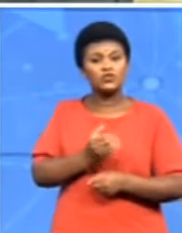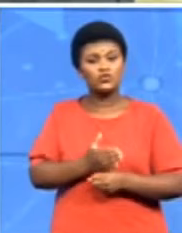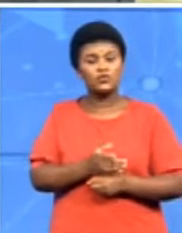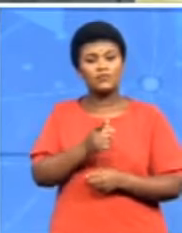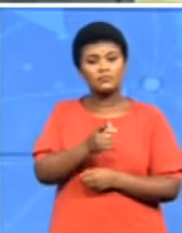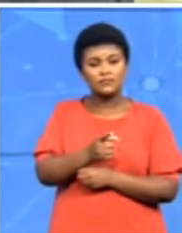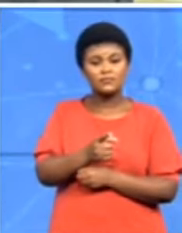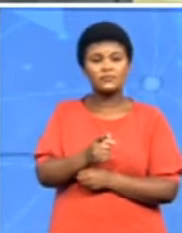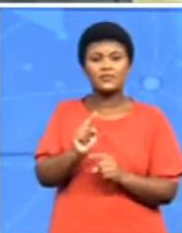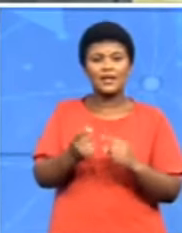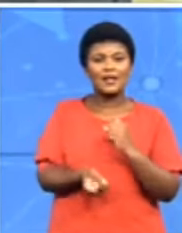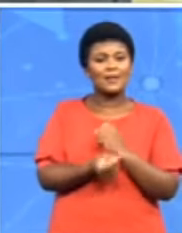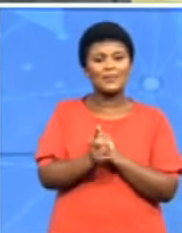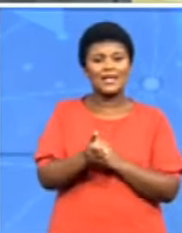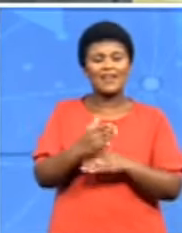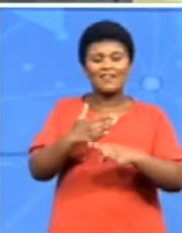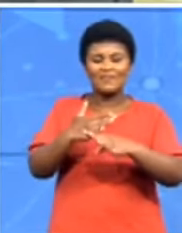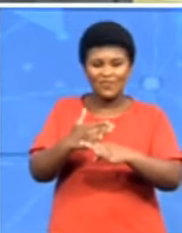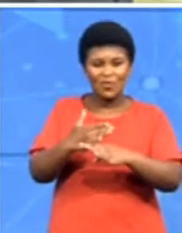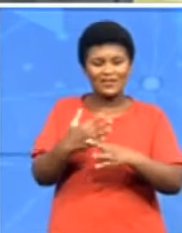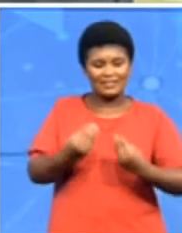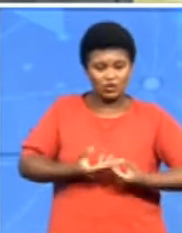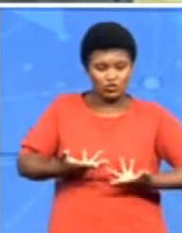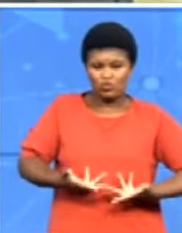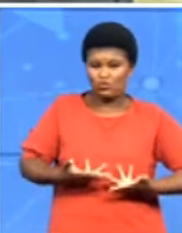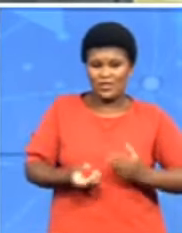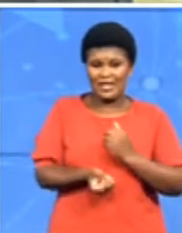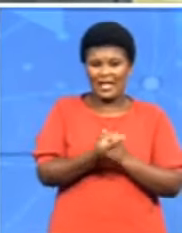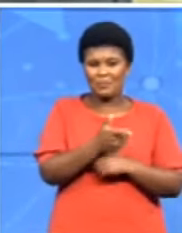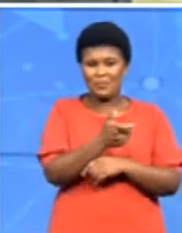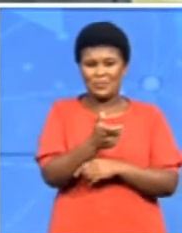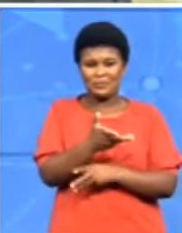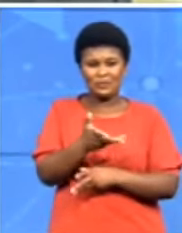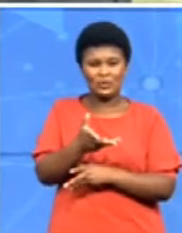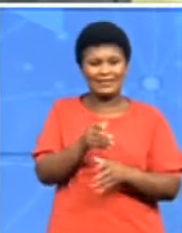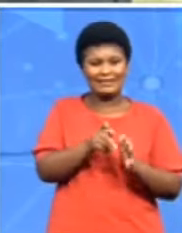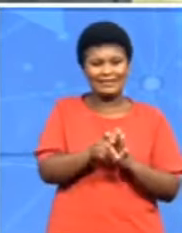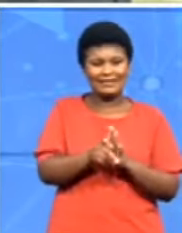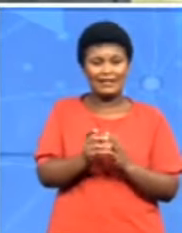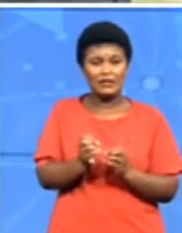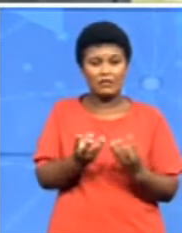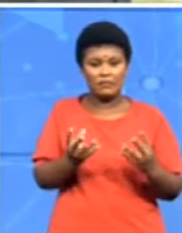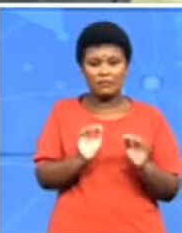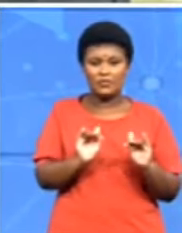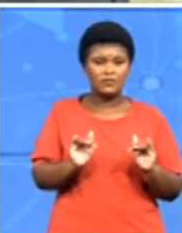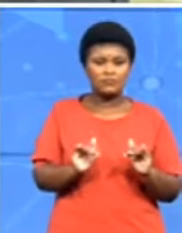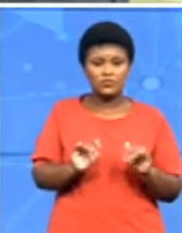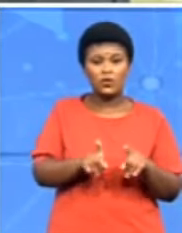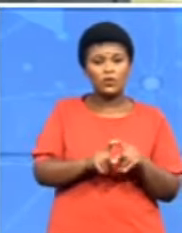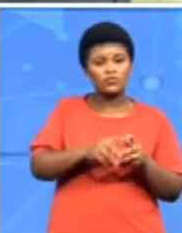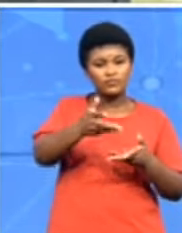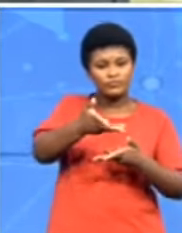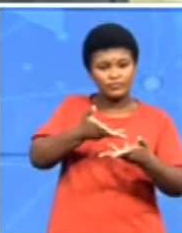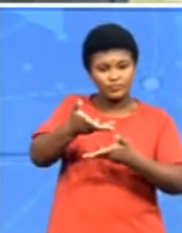avoid incidents of this nature. Then they create proper dialogues in our family institutions and engage on issues,